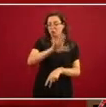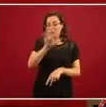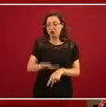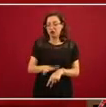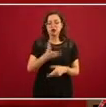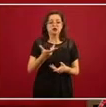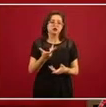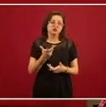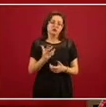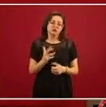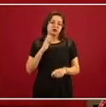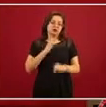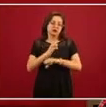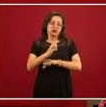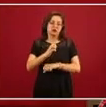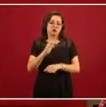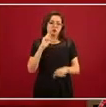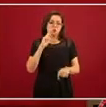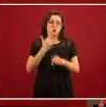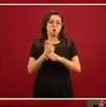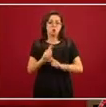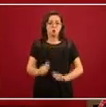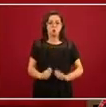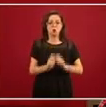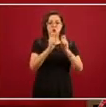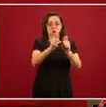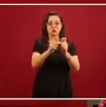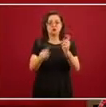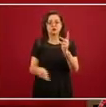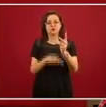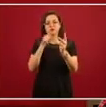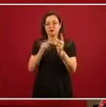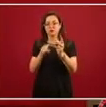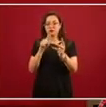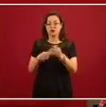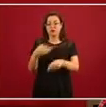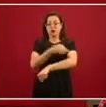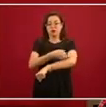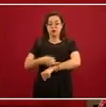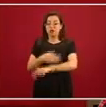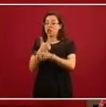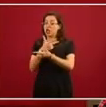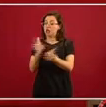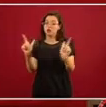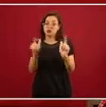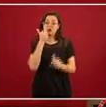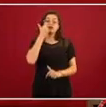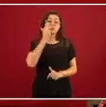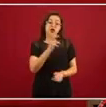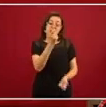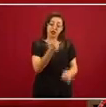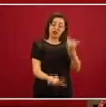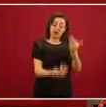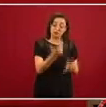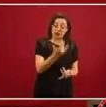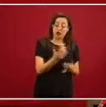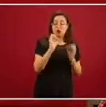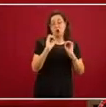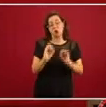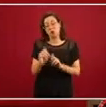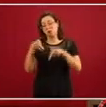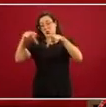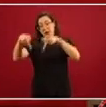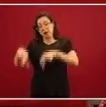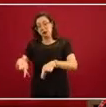matter. It is the responsibility of the state authorities. And third, of course, families